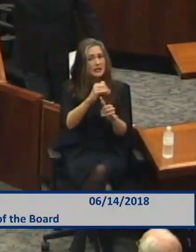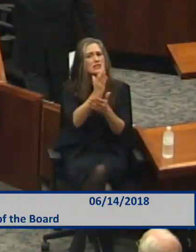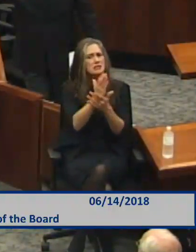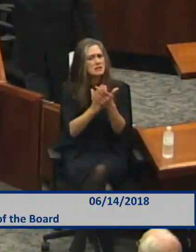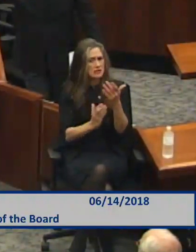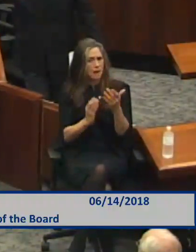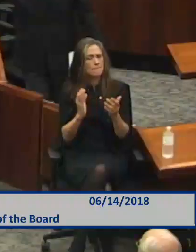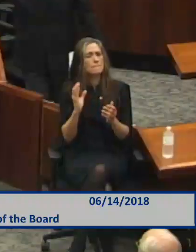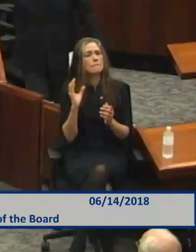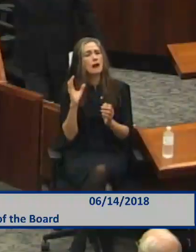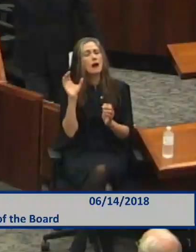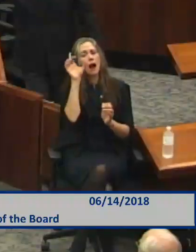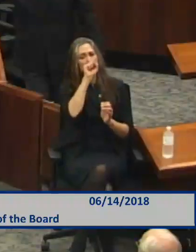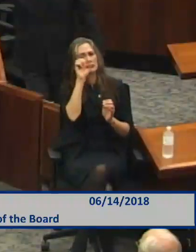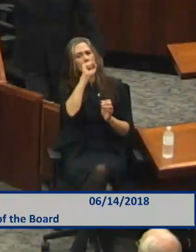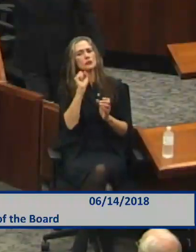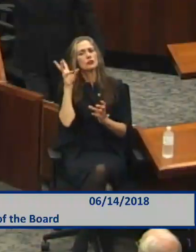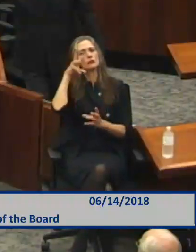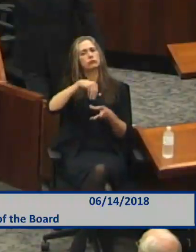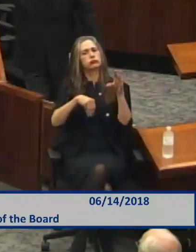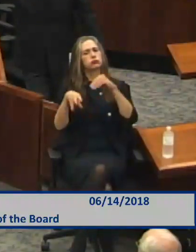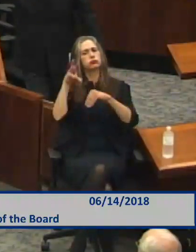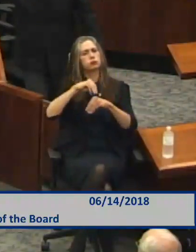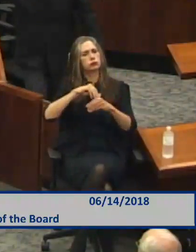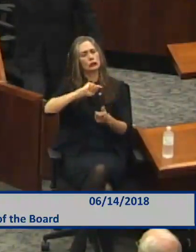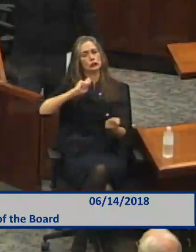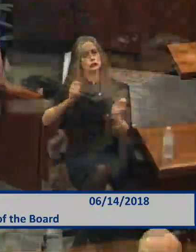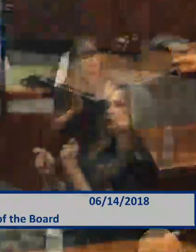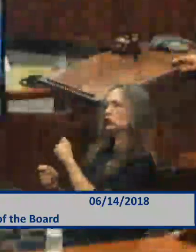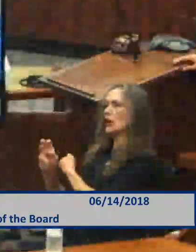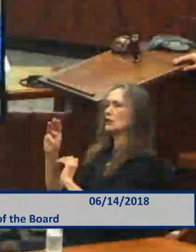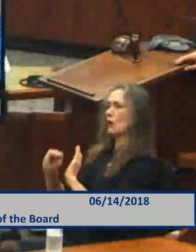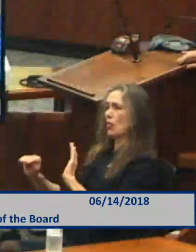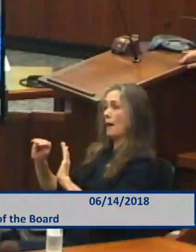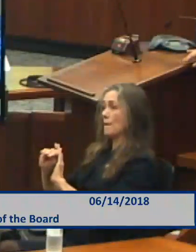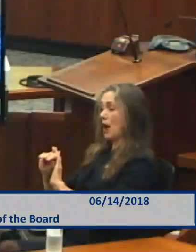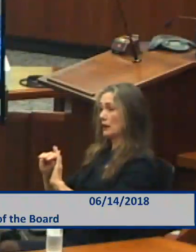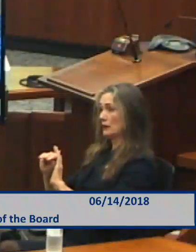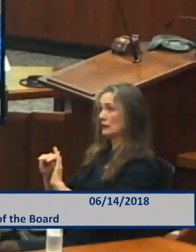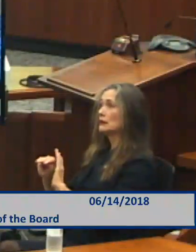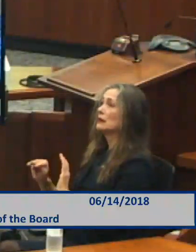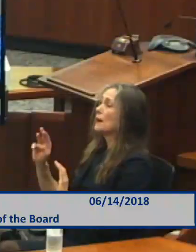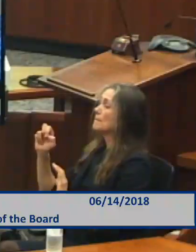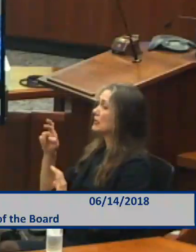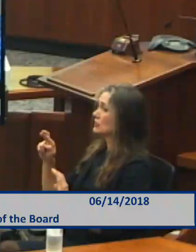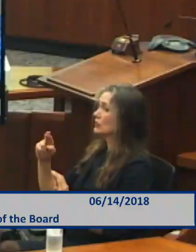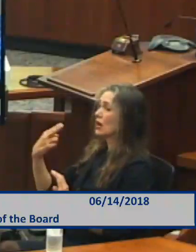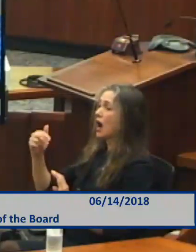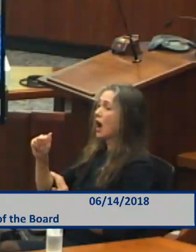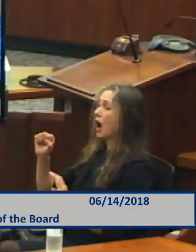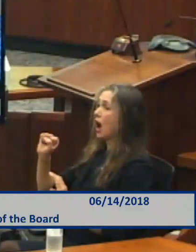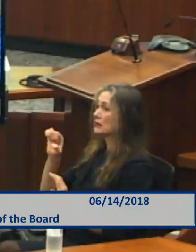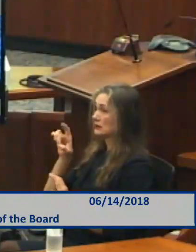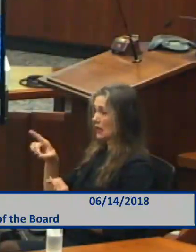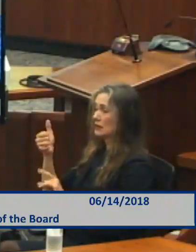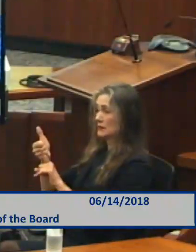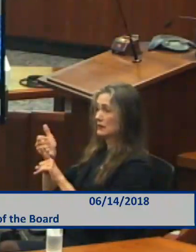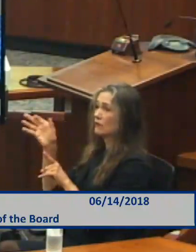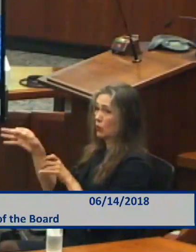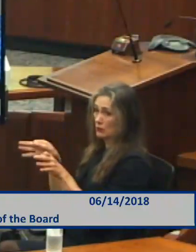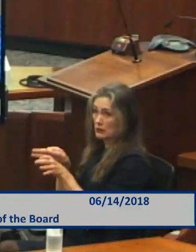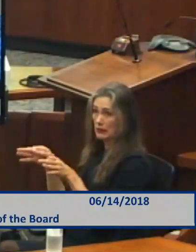will go over. And we look forward to your questions, of which I'm sure there are many.